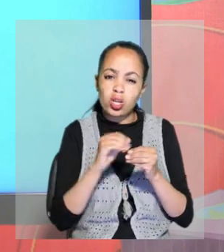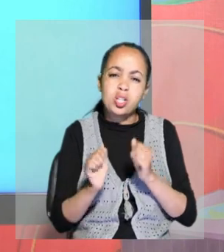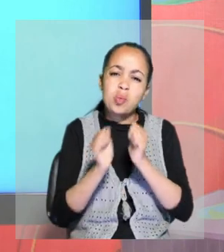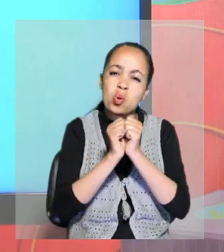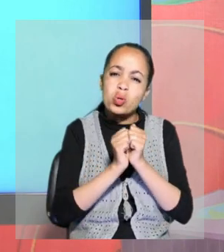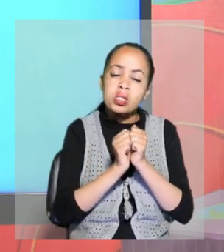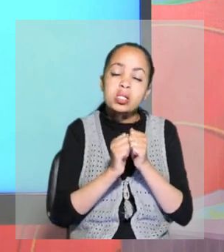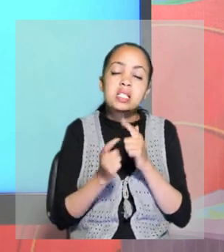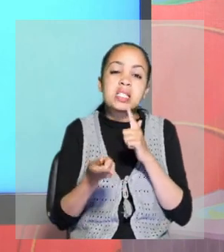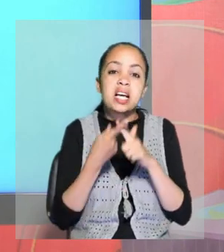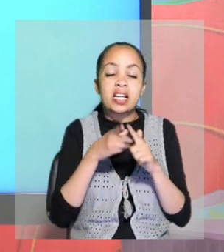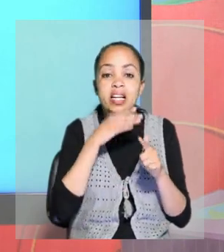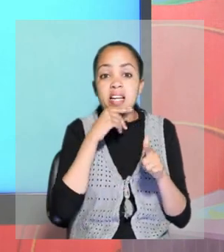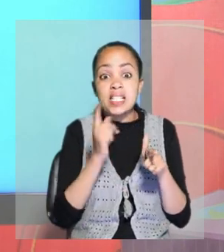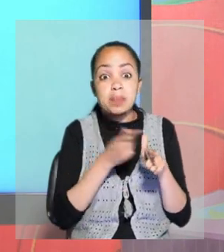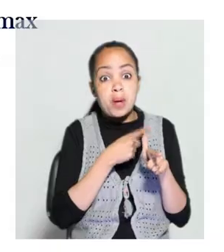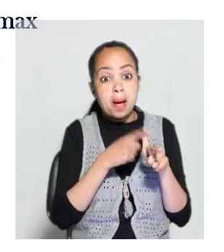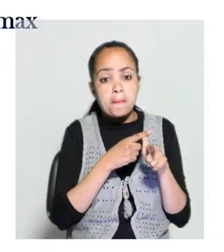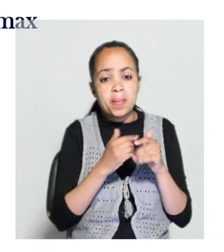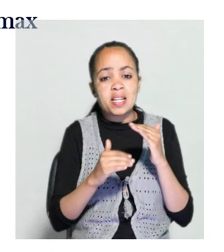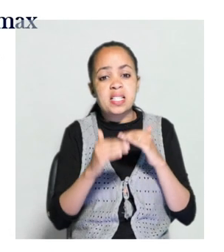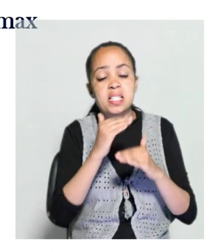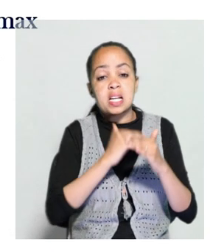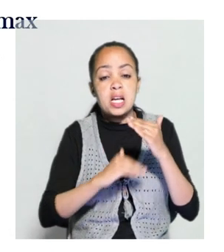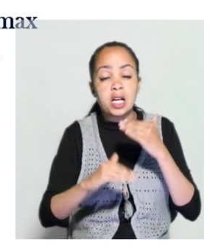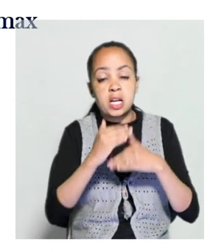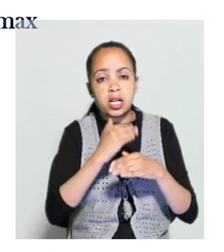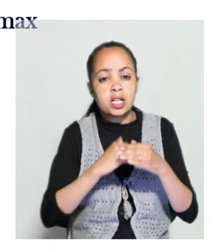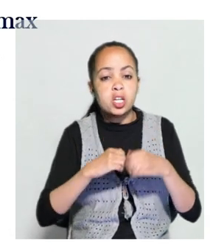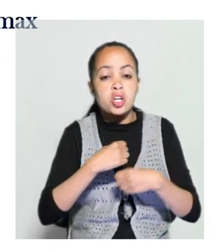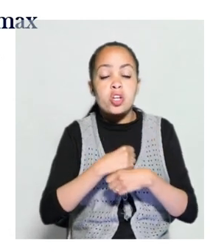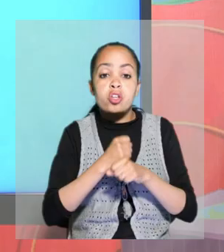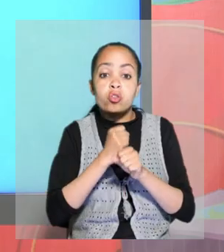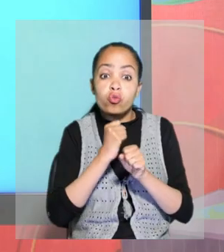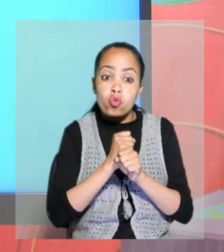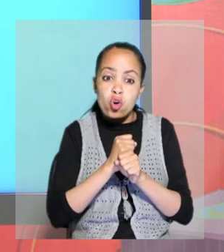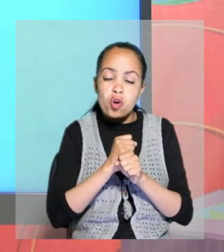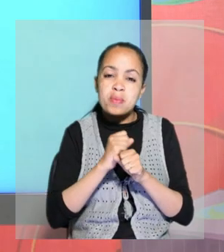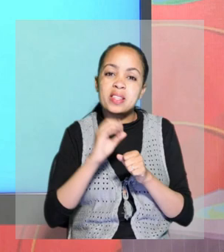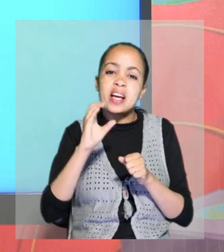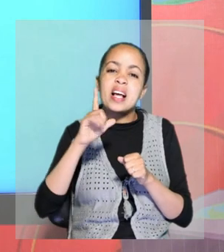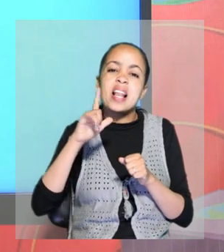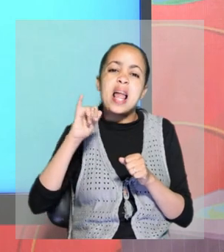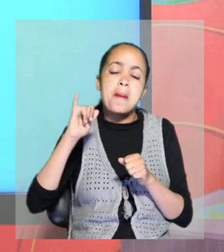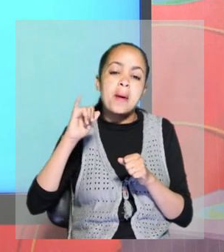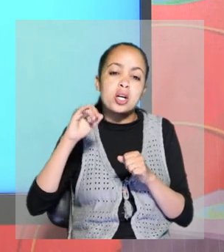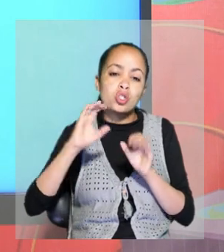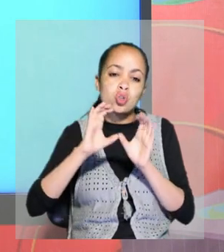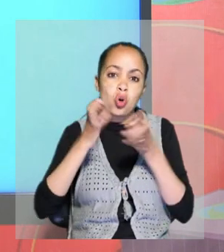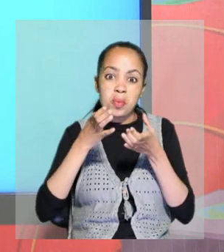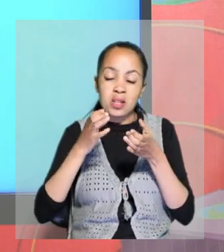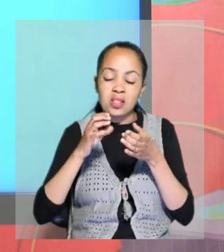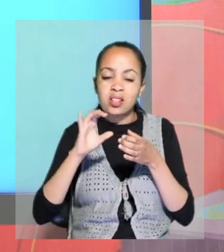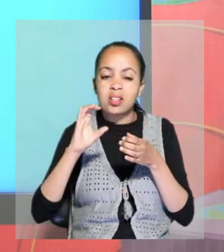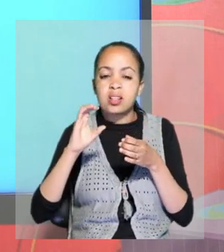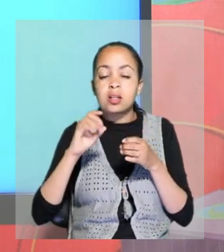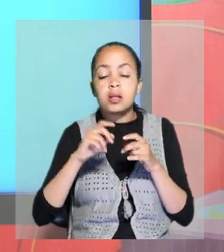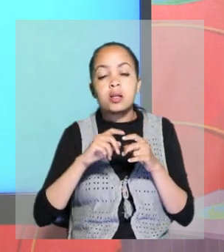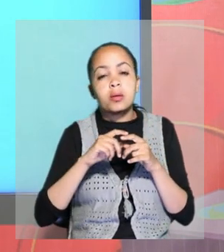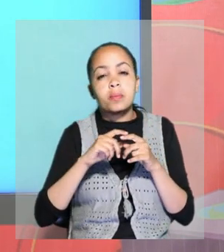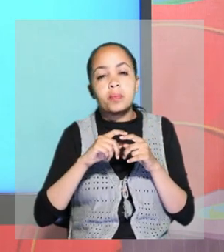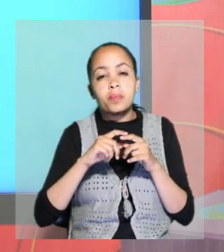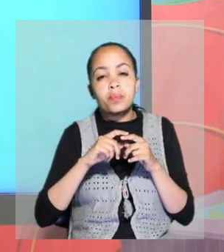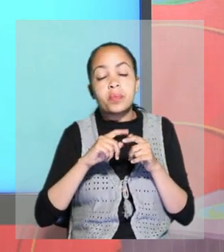both secondary succession and the primary succession progress to form a climax community. Climax community is but too low,